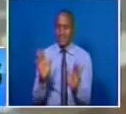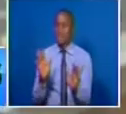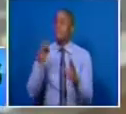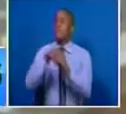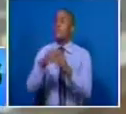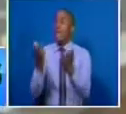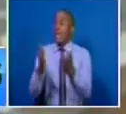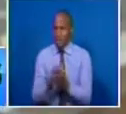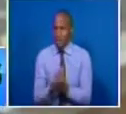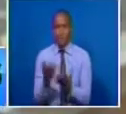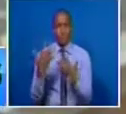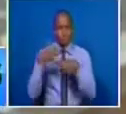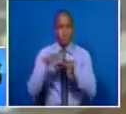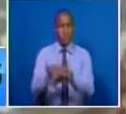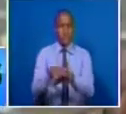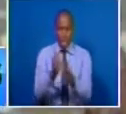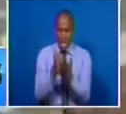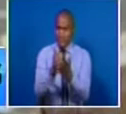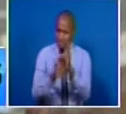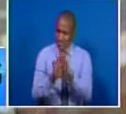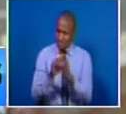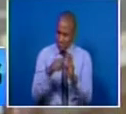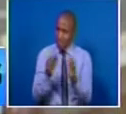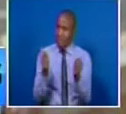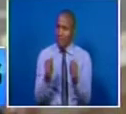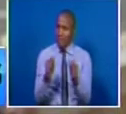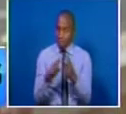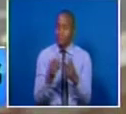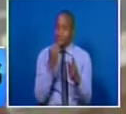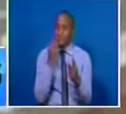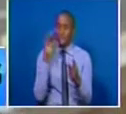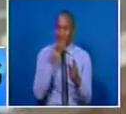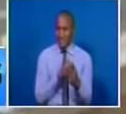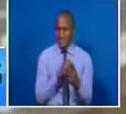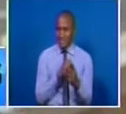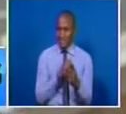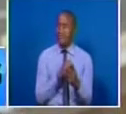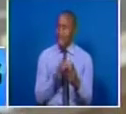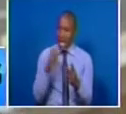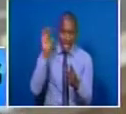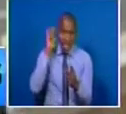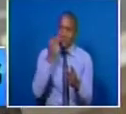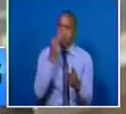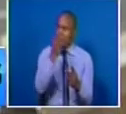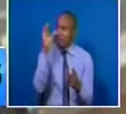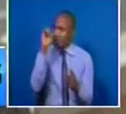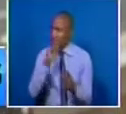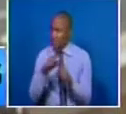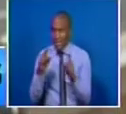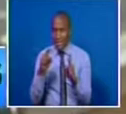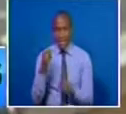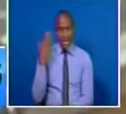really integrating them in development. The other thing is food security. I know everybody's mentioned food security, but last week we